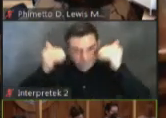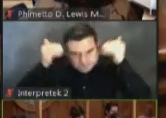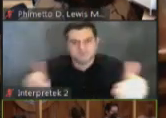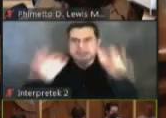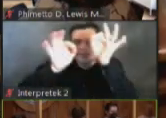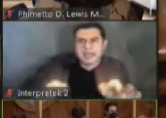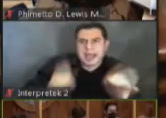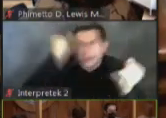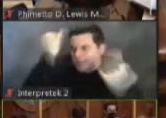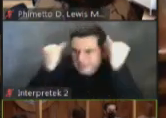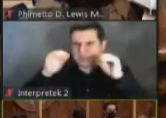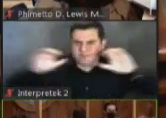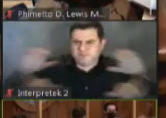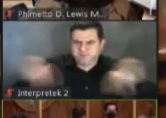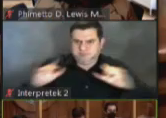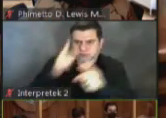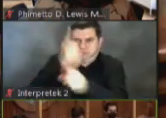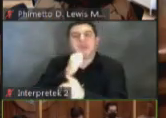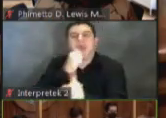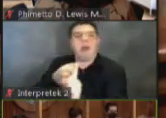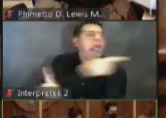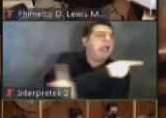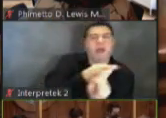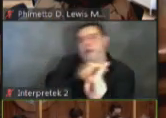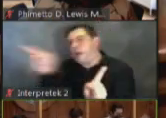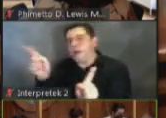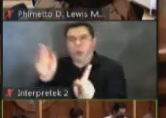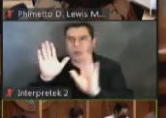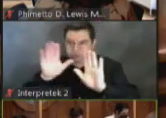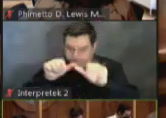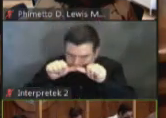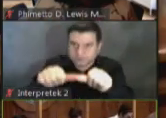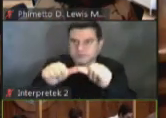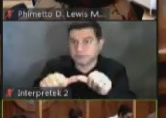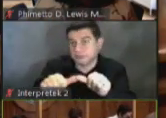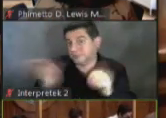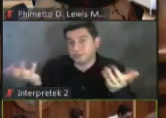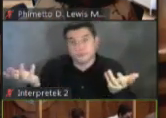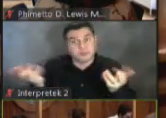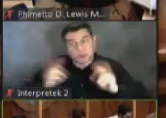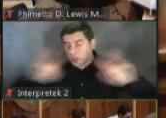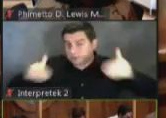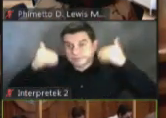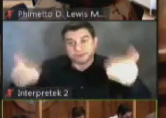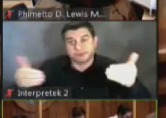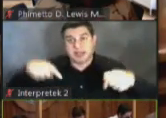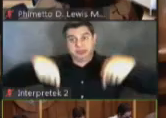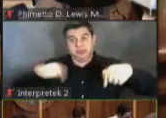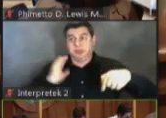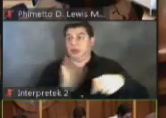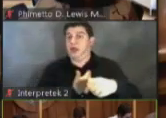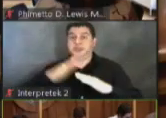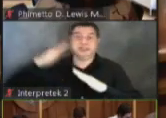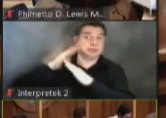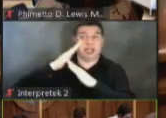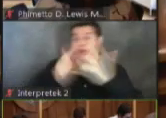And so I'm ready to go. I mean, this is without question the Commission's highest priority, as identified through our